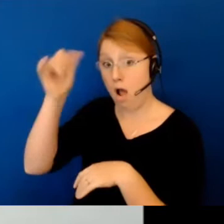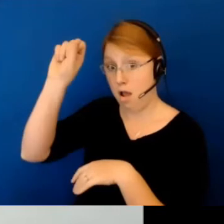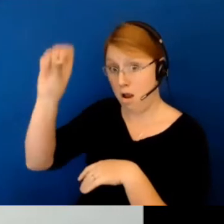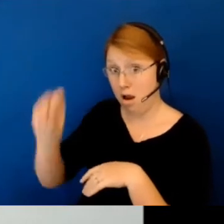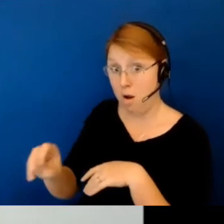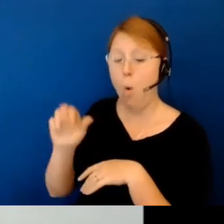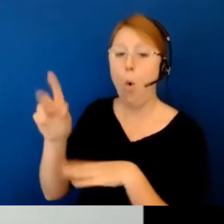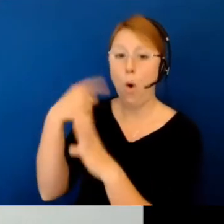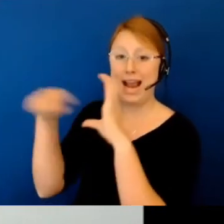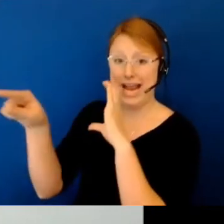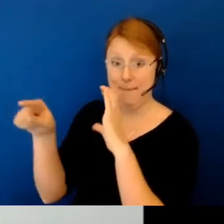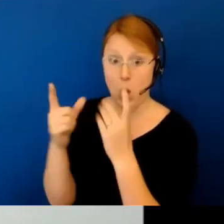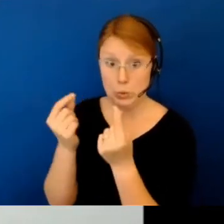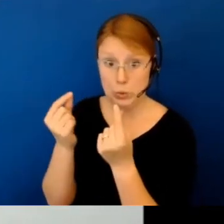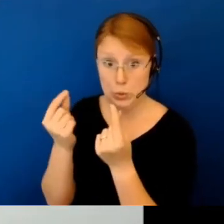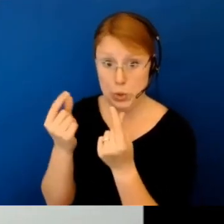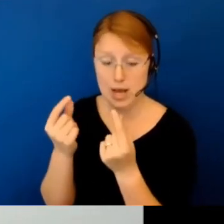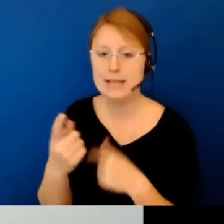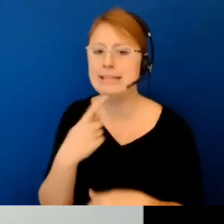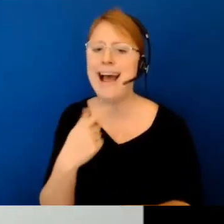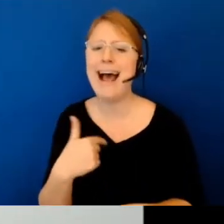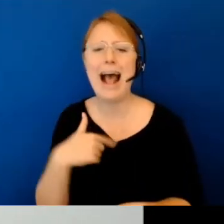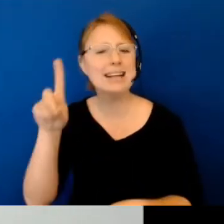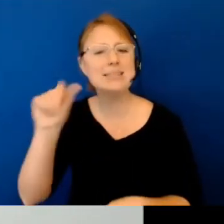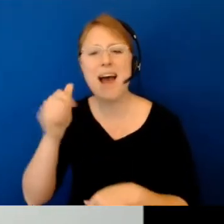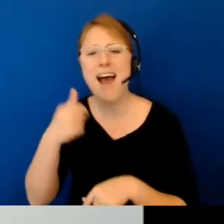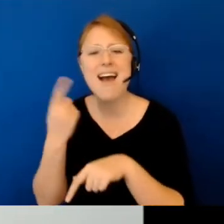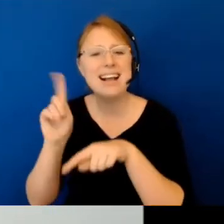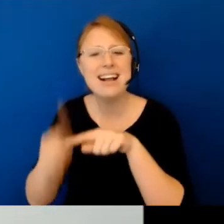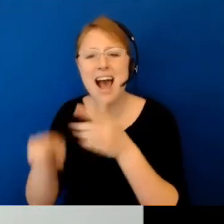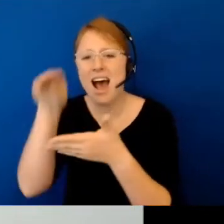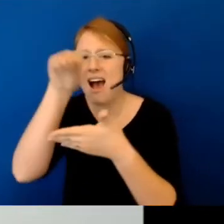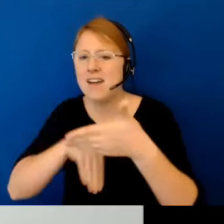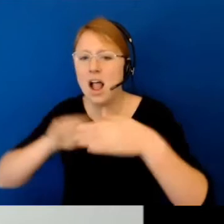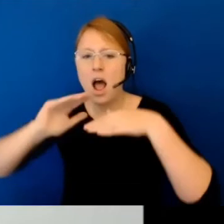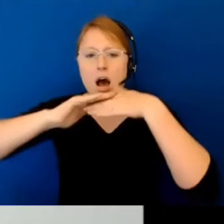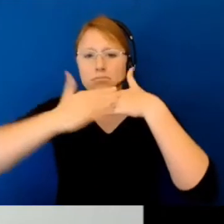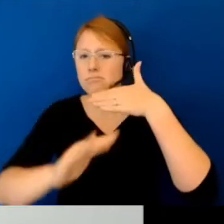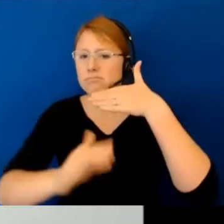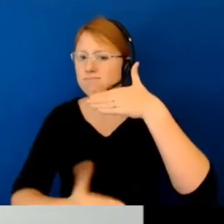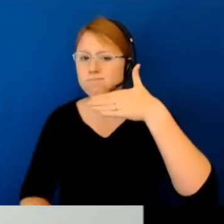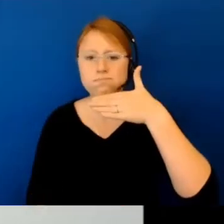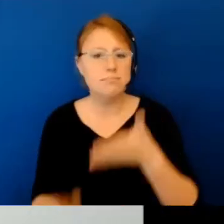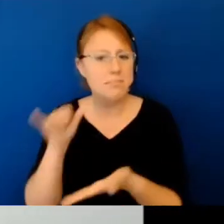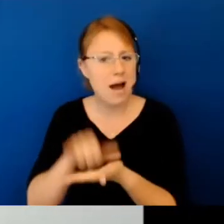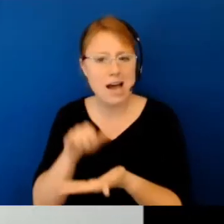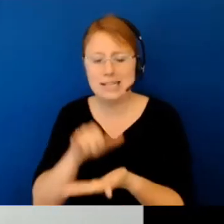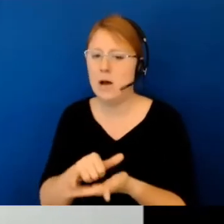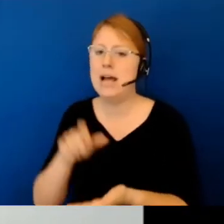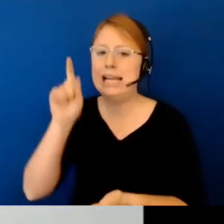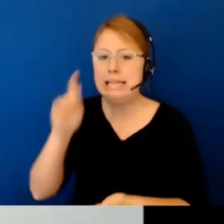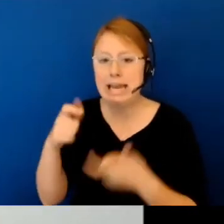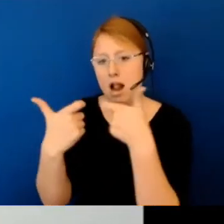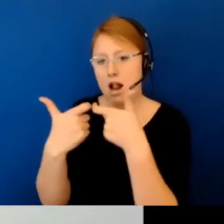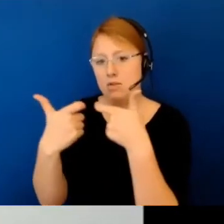an accommodation as a result of a disability, your full name, including your middle name, your home